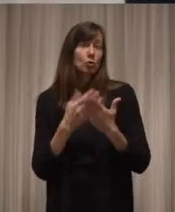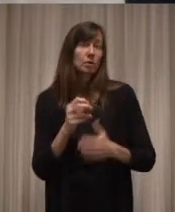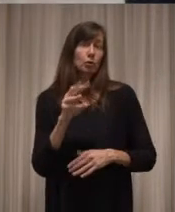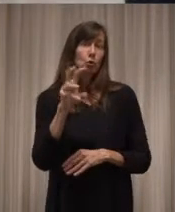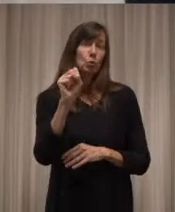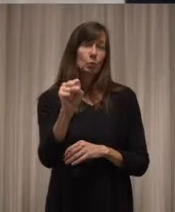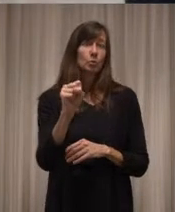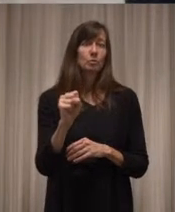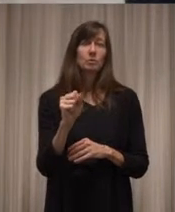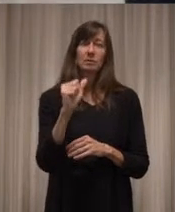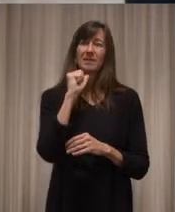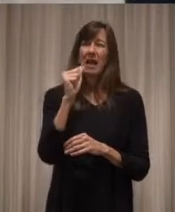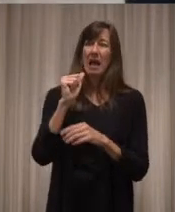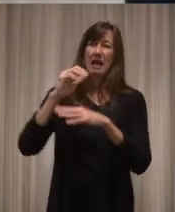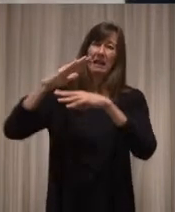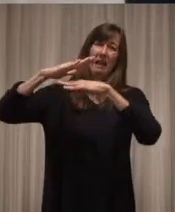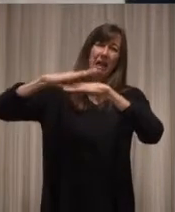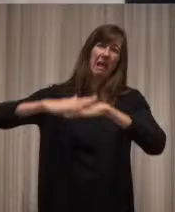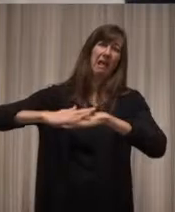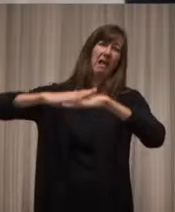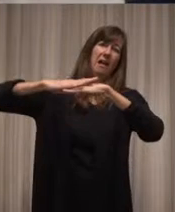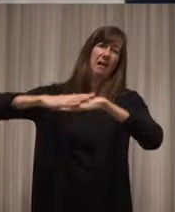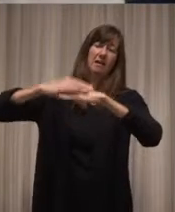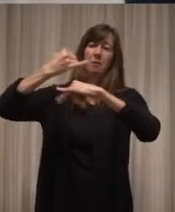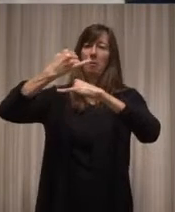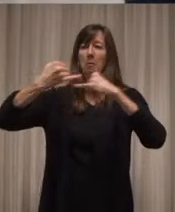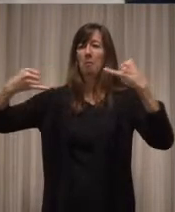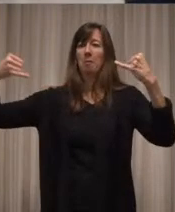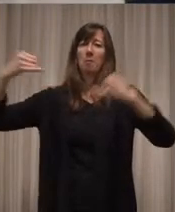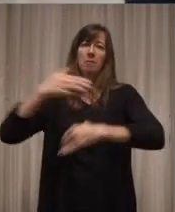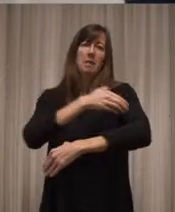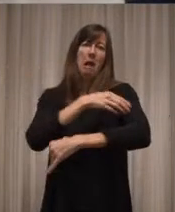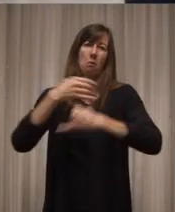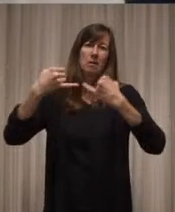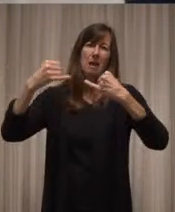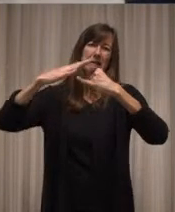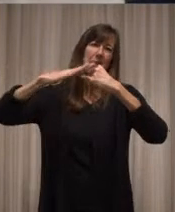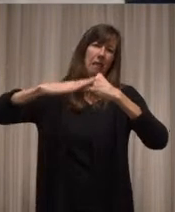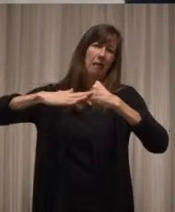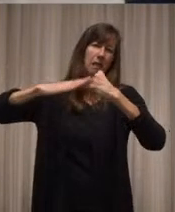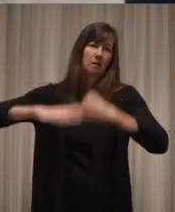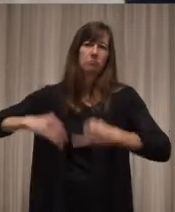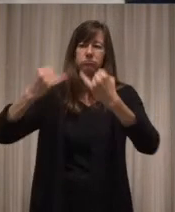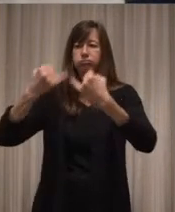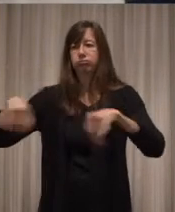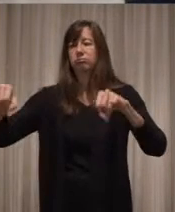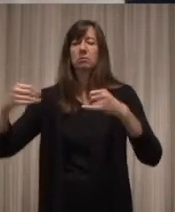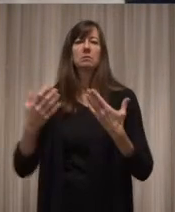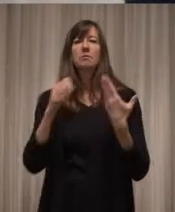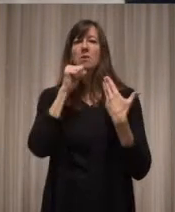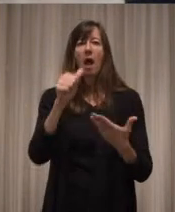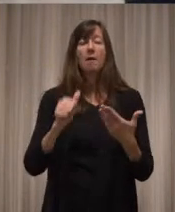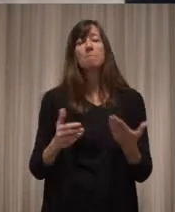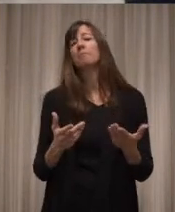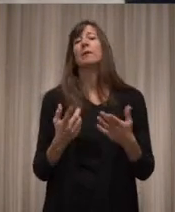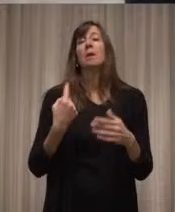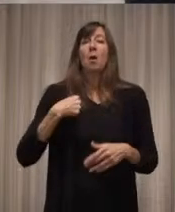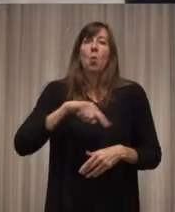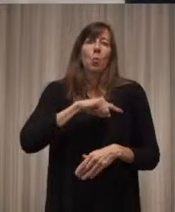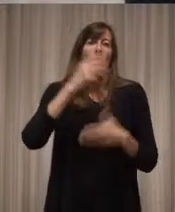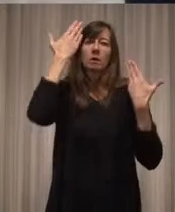impacts on power lines and other critical infrastructure. But we just won't know until the storm hits. And of course, with that